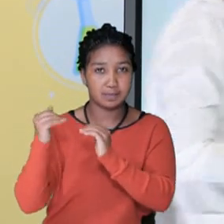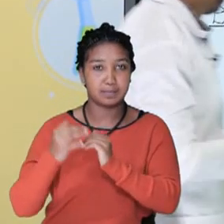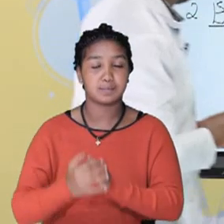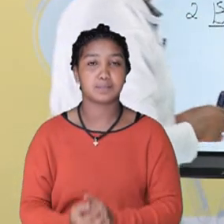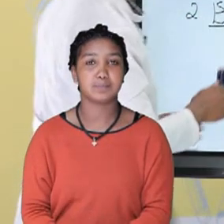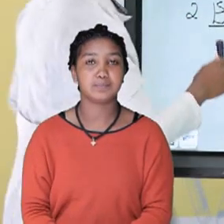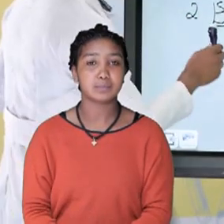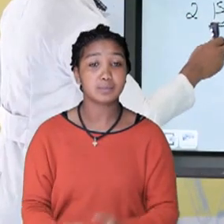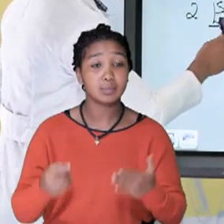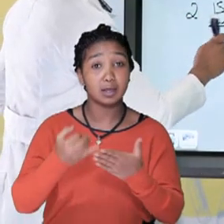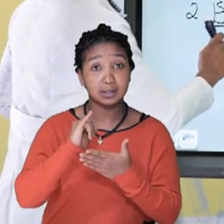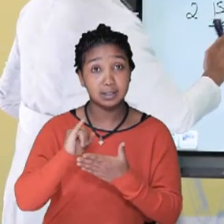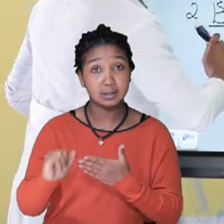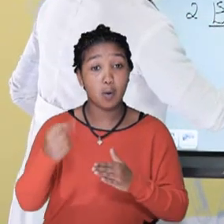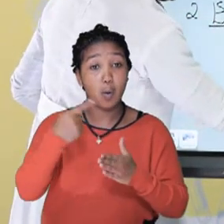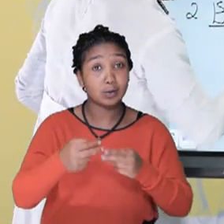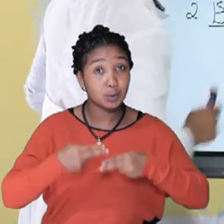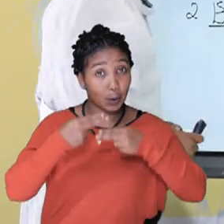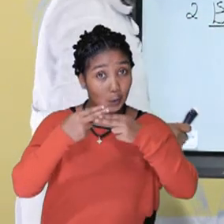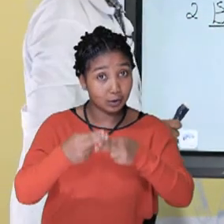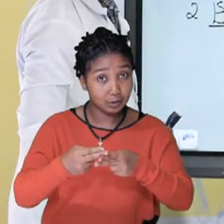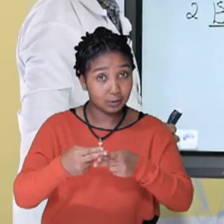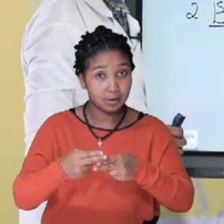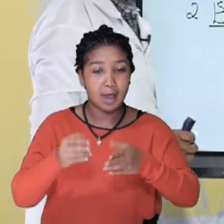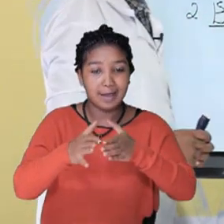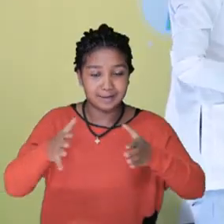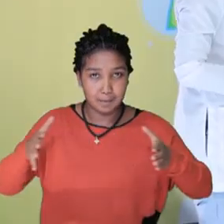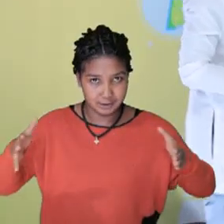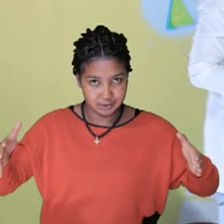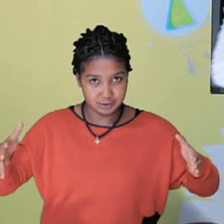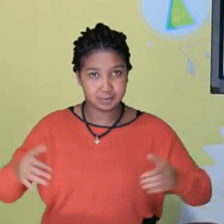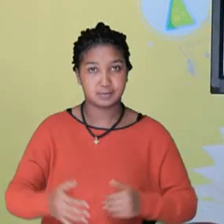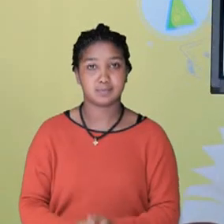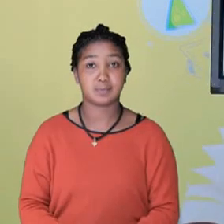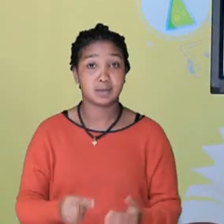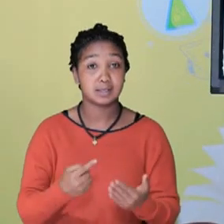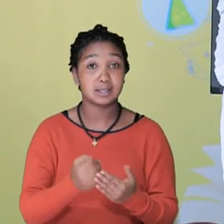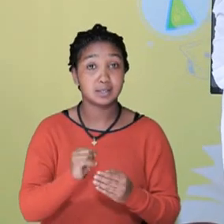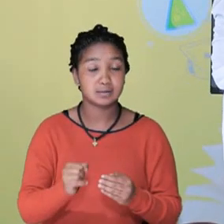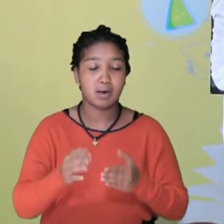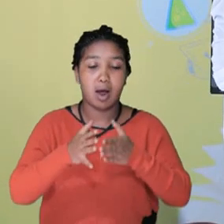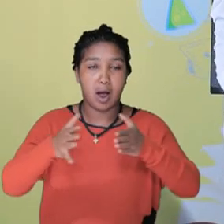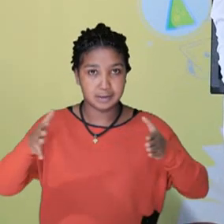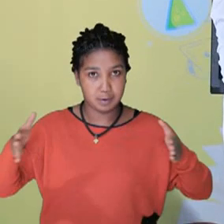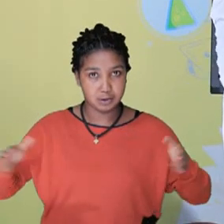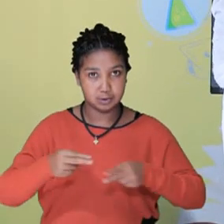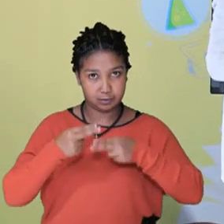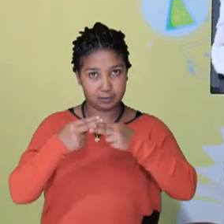shape. This is what we call it expansion. This is what we call it